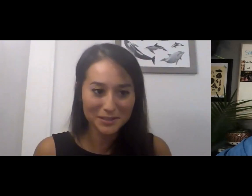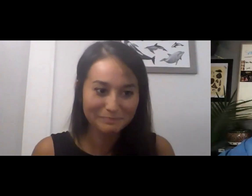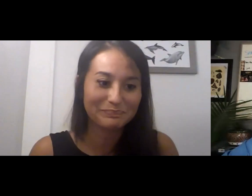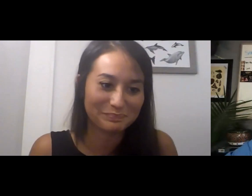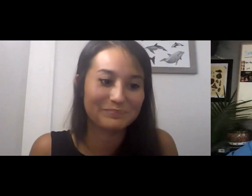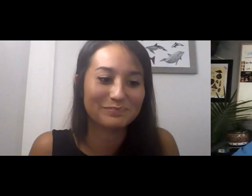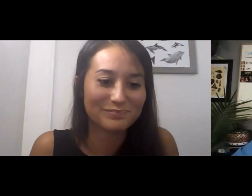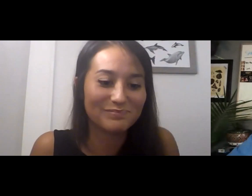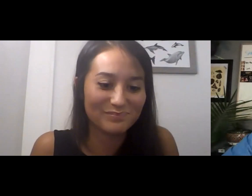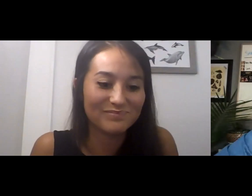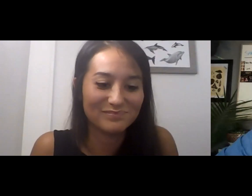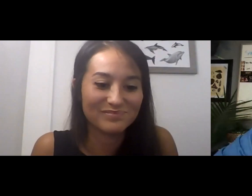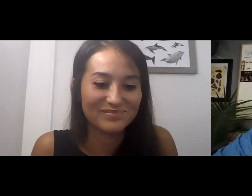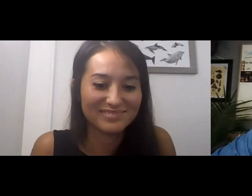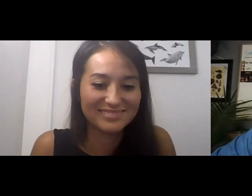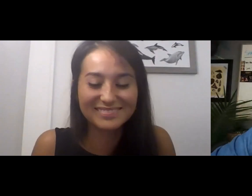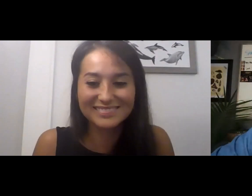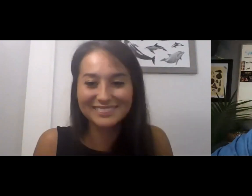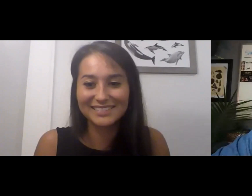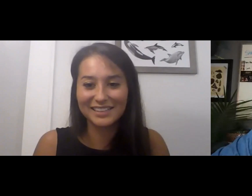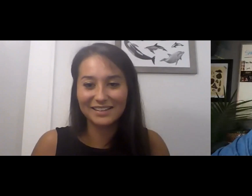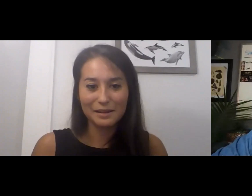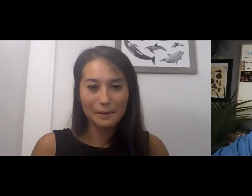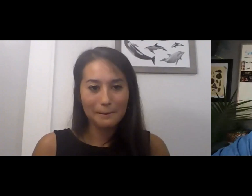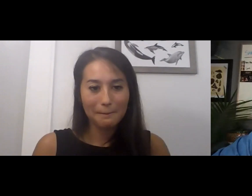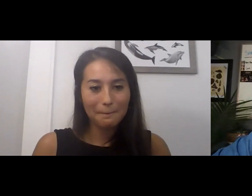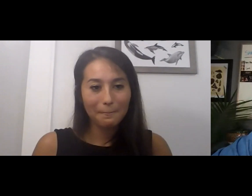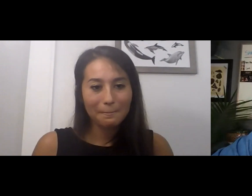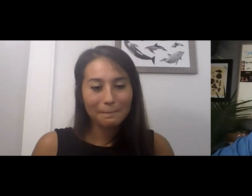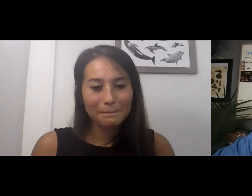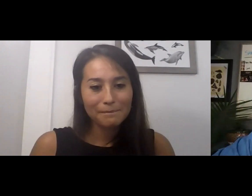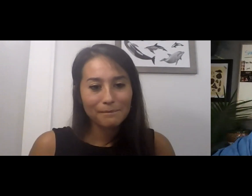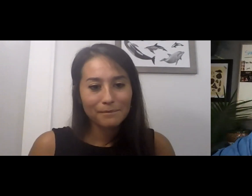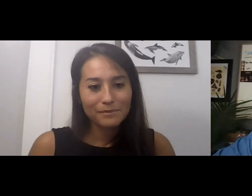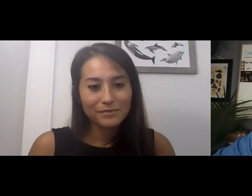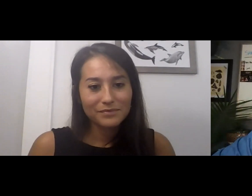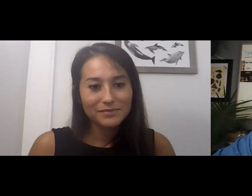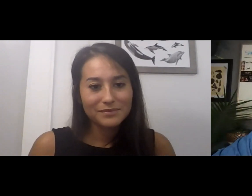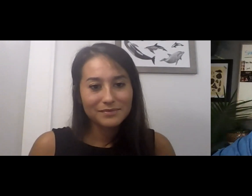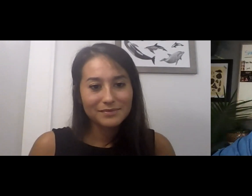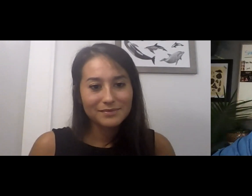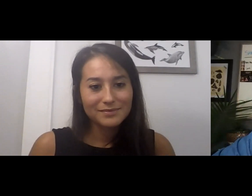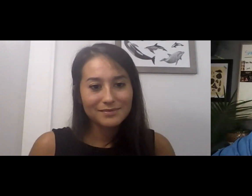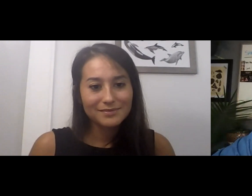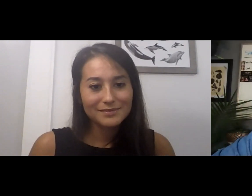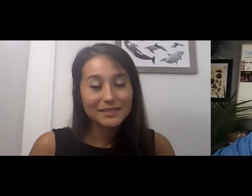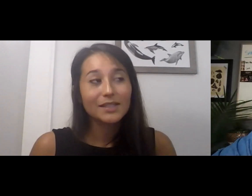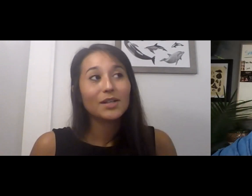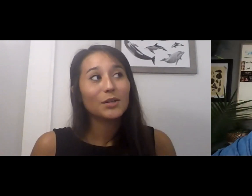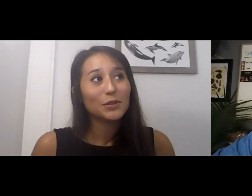mammals out there. Awesome. Gavin wants to know, how can dolphins remember the clicks to know who's who?